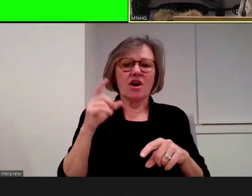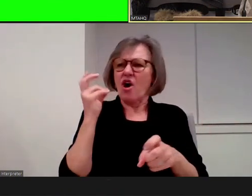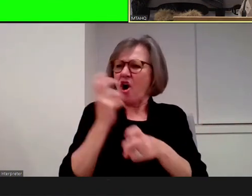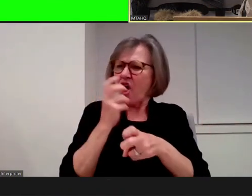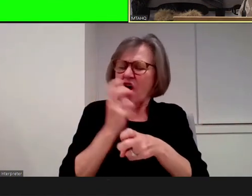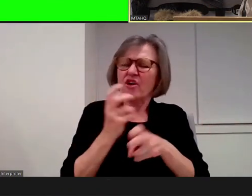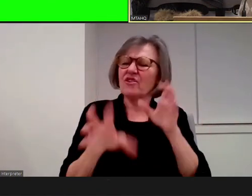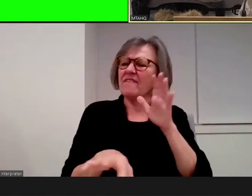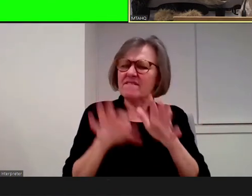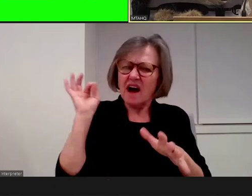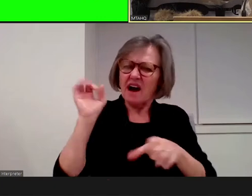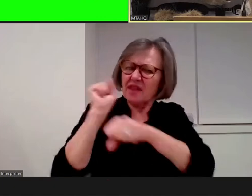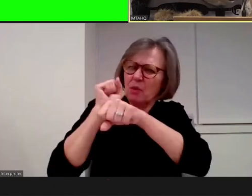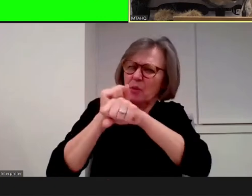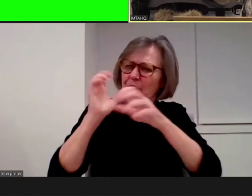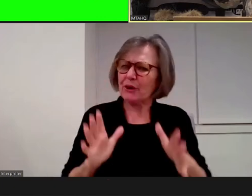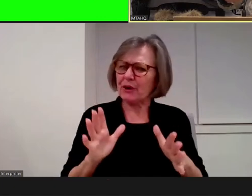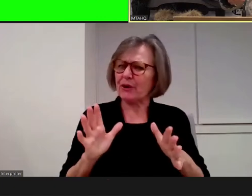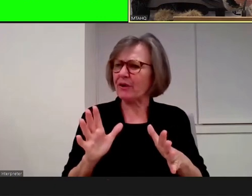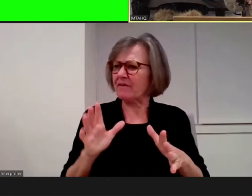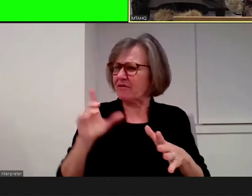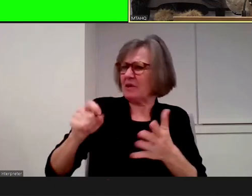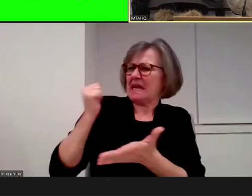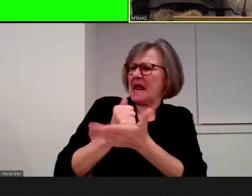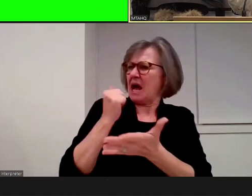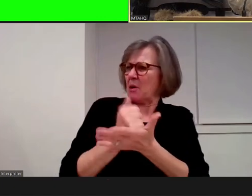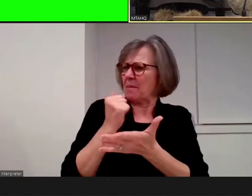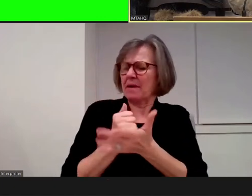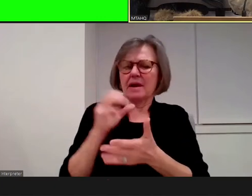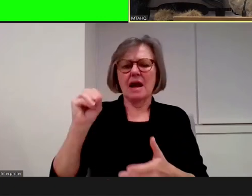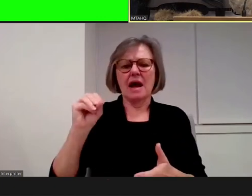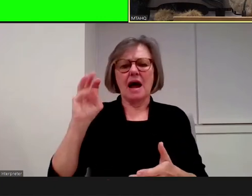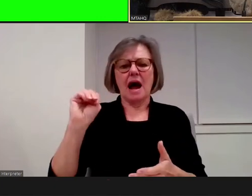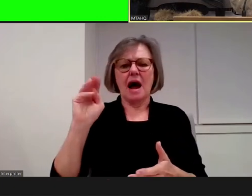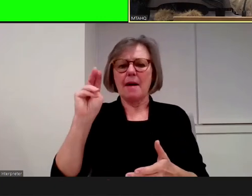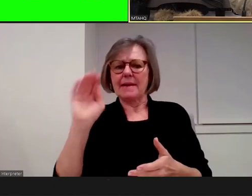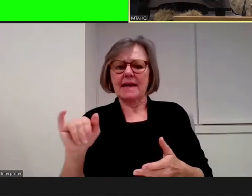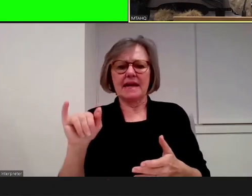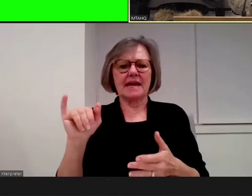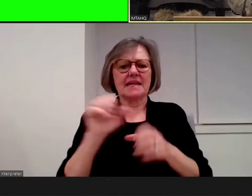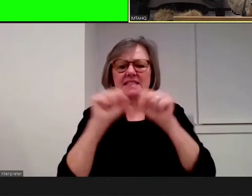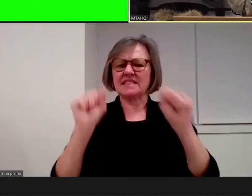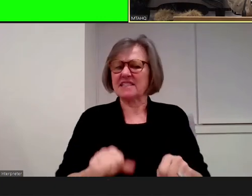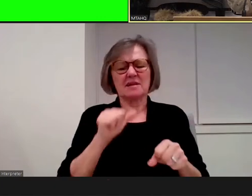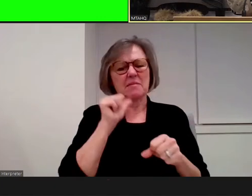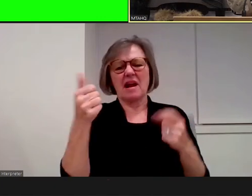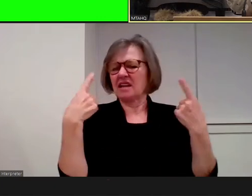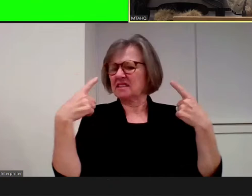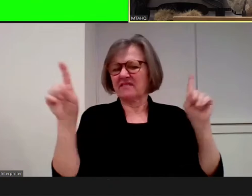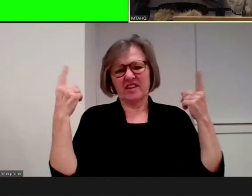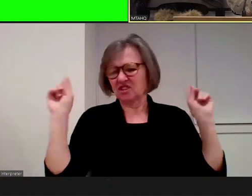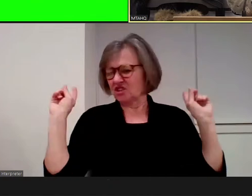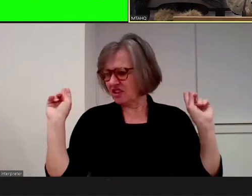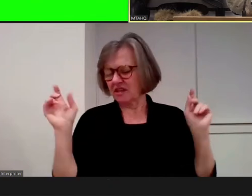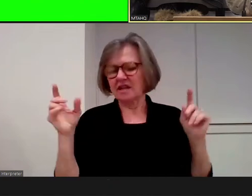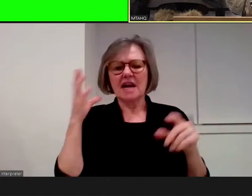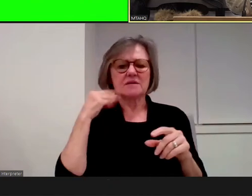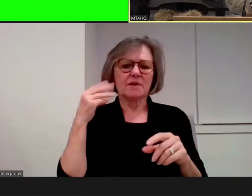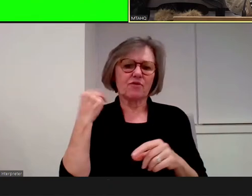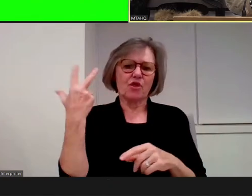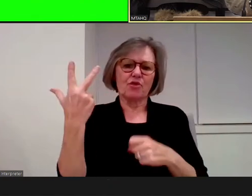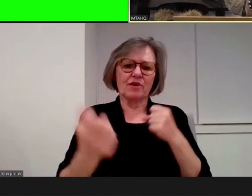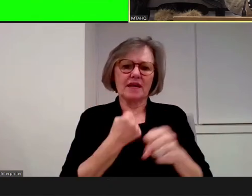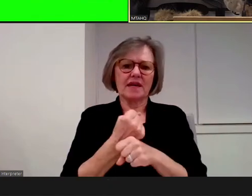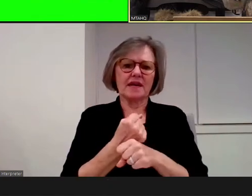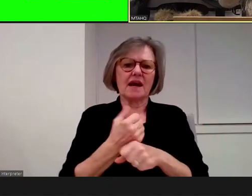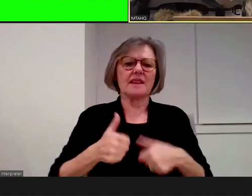to find a worker if you need help. I think the Omni system is also like inefficient. I experienced it for 3 years when I live in